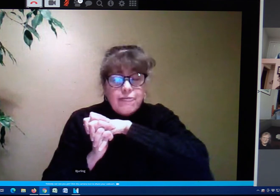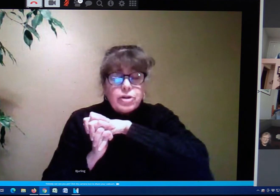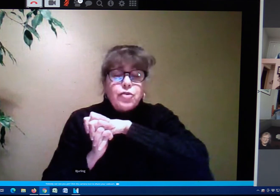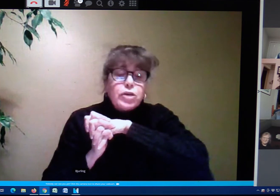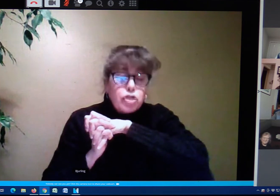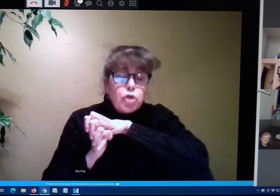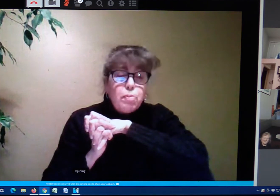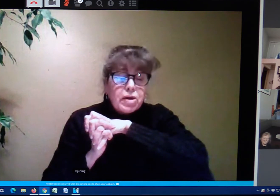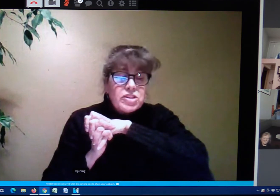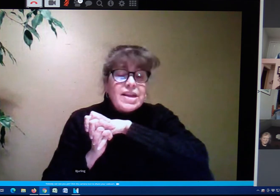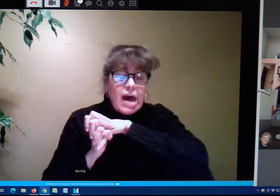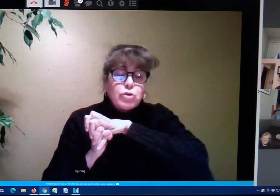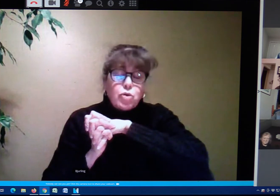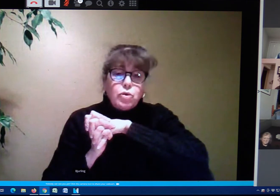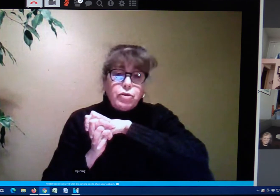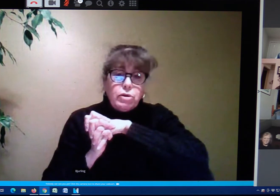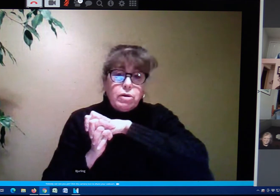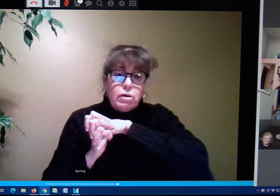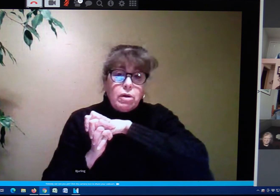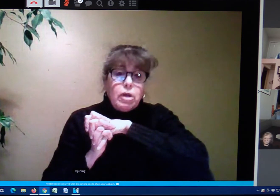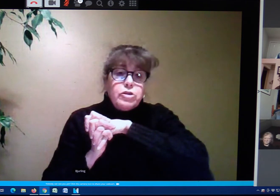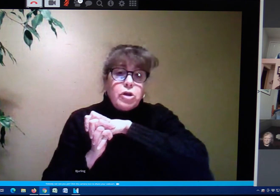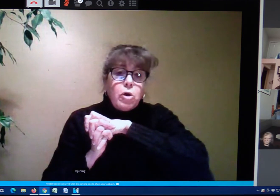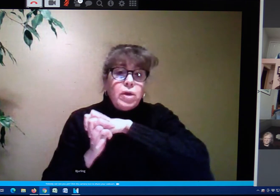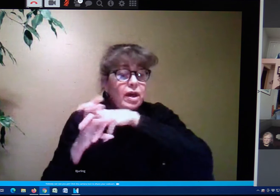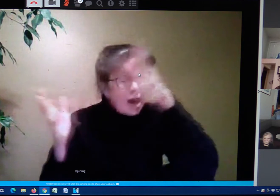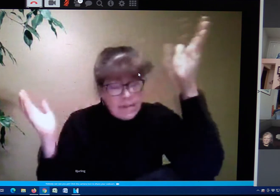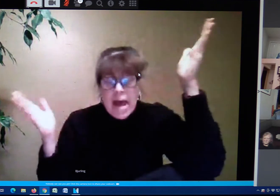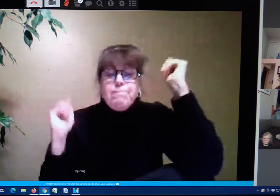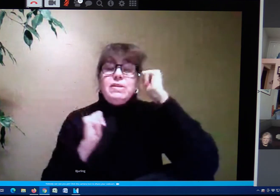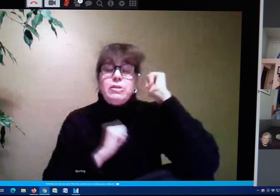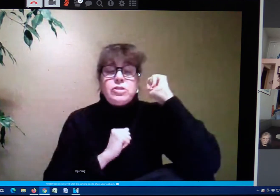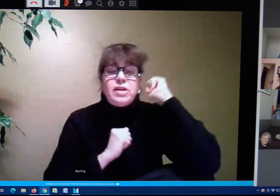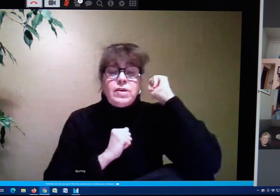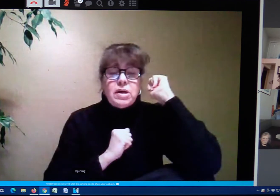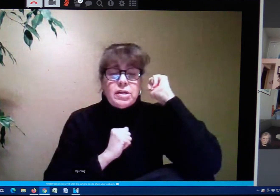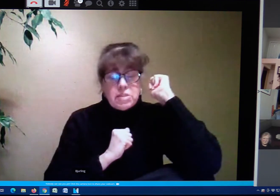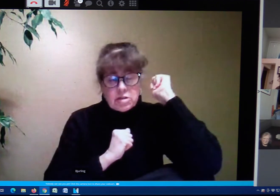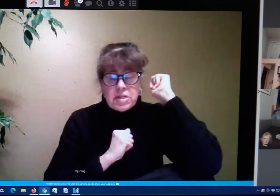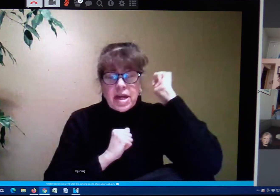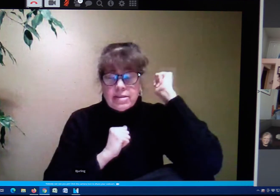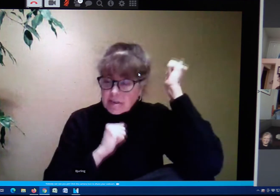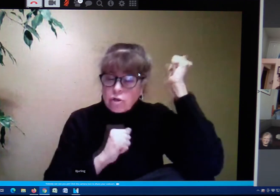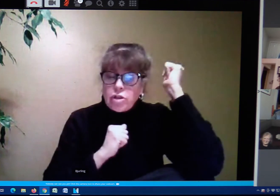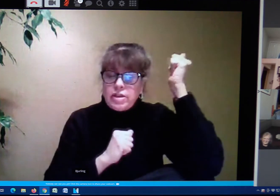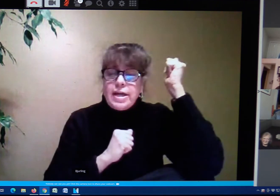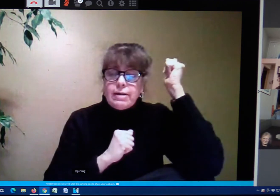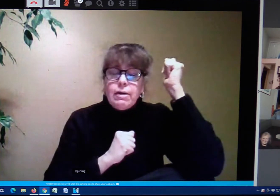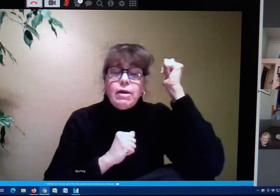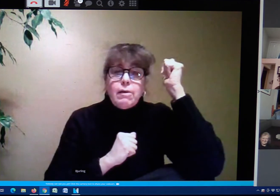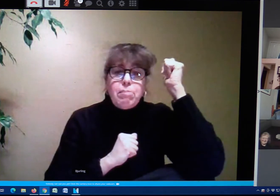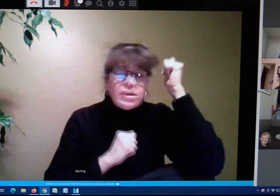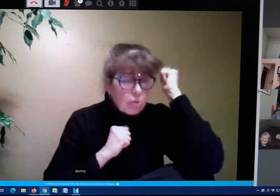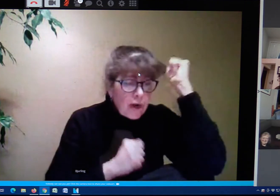state's average for a two-person household. So I'm happy that you're saving money, Mr. Minette. That's a good